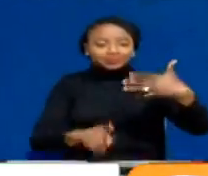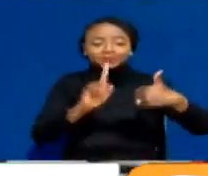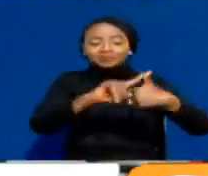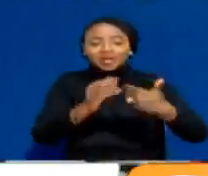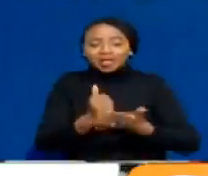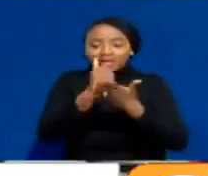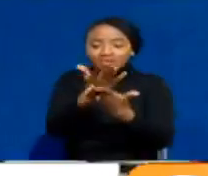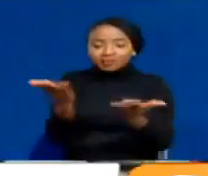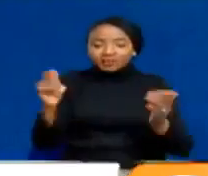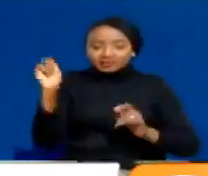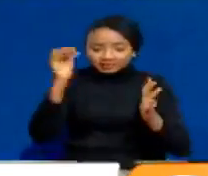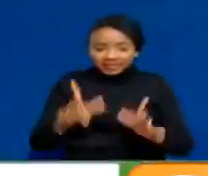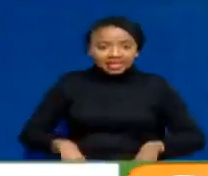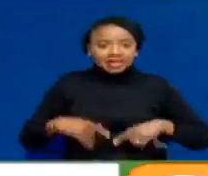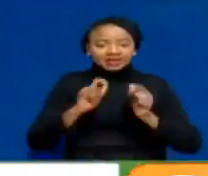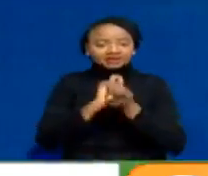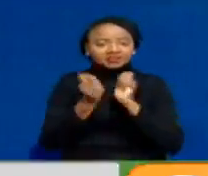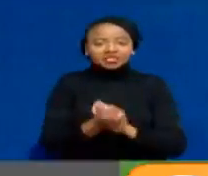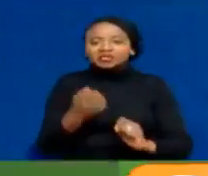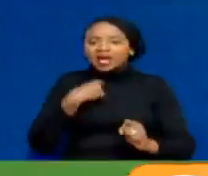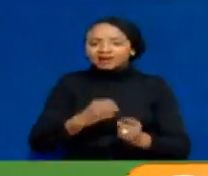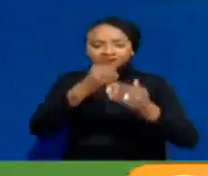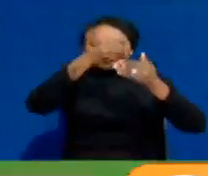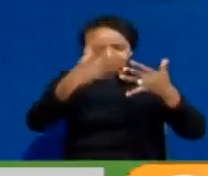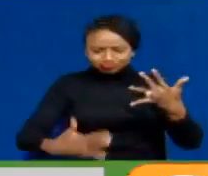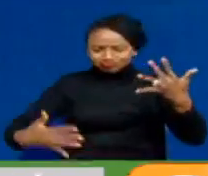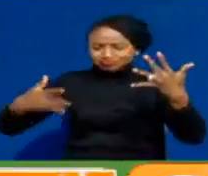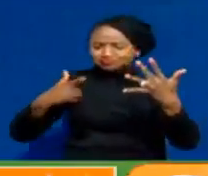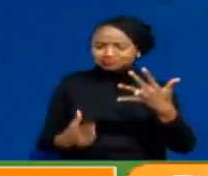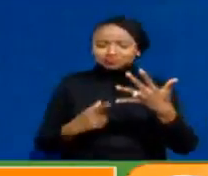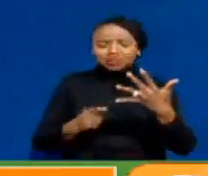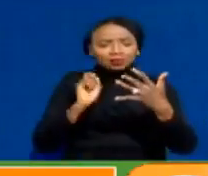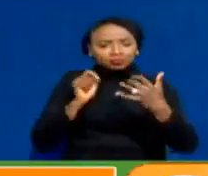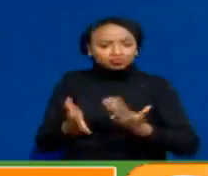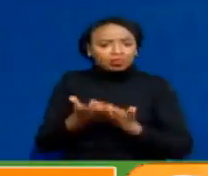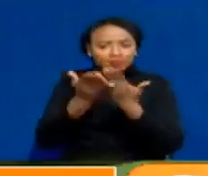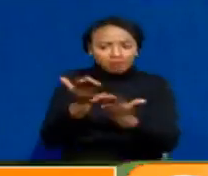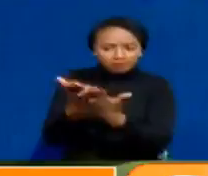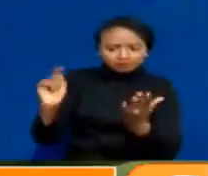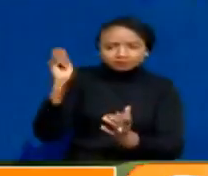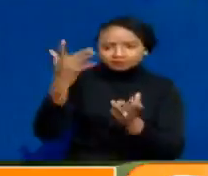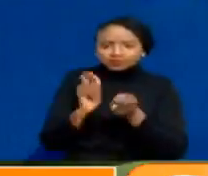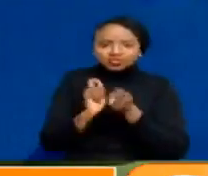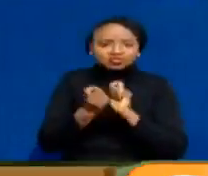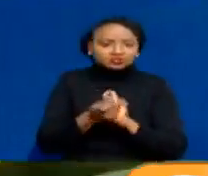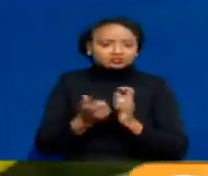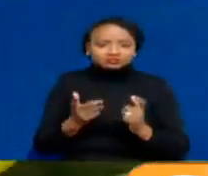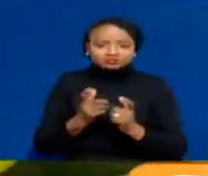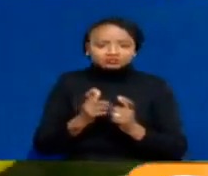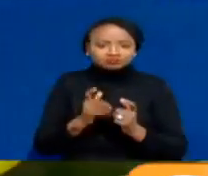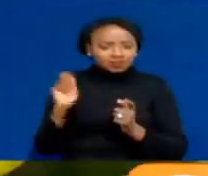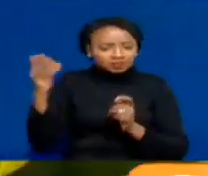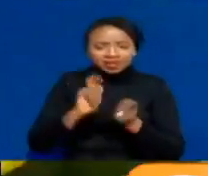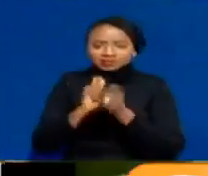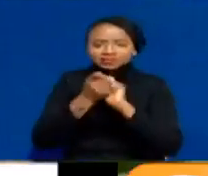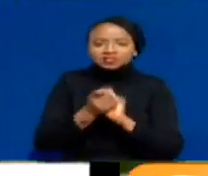the lives of millions of Kenyans. There are many things that can change just with leadership.